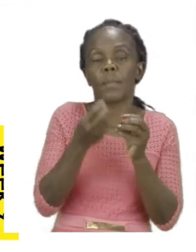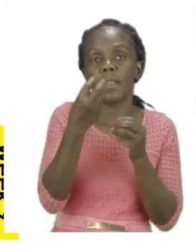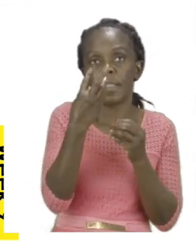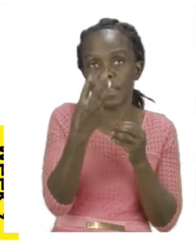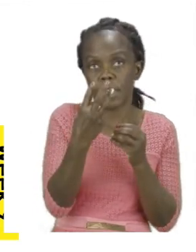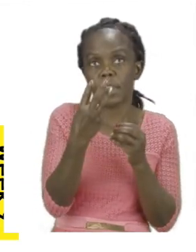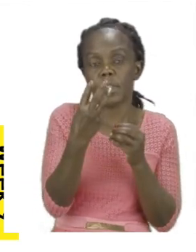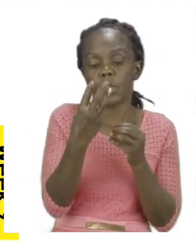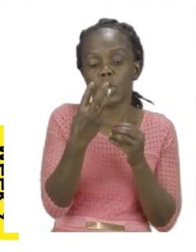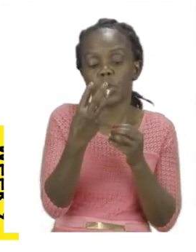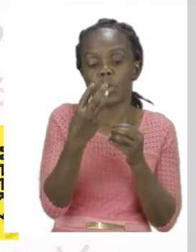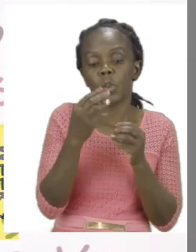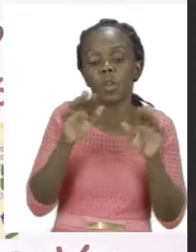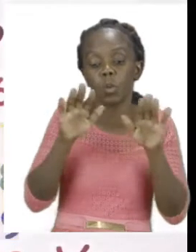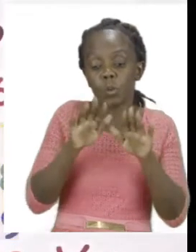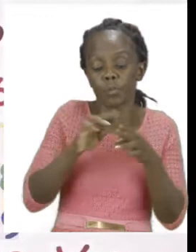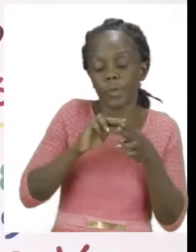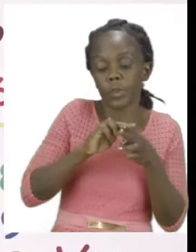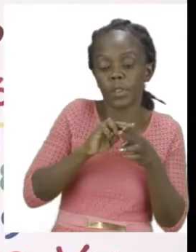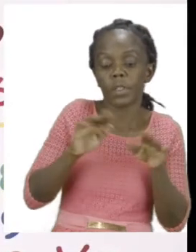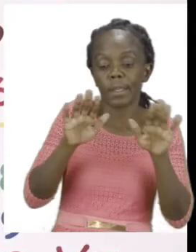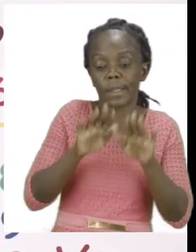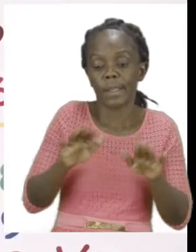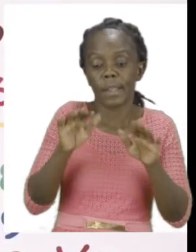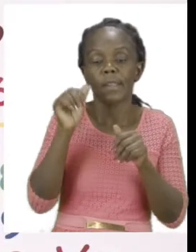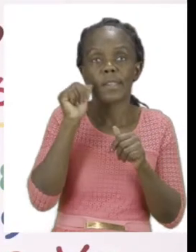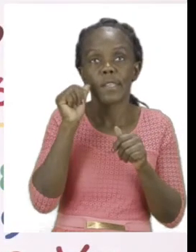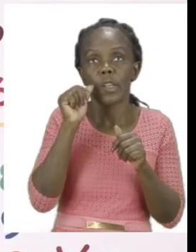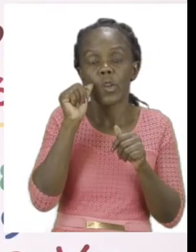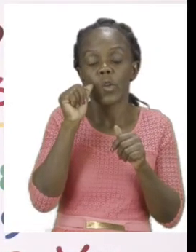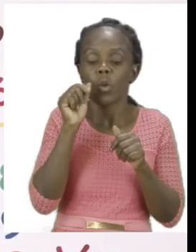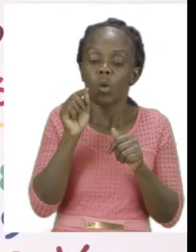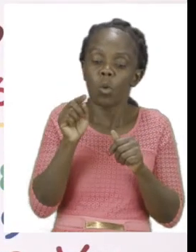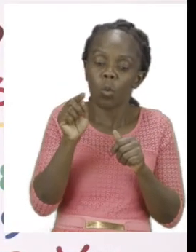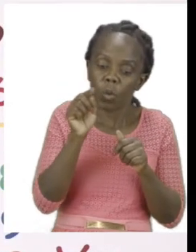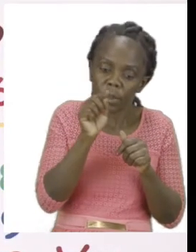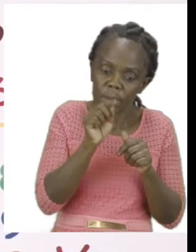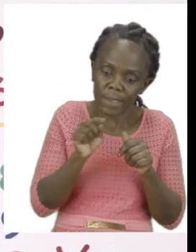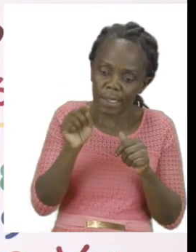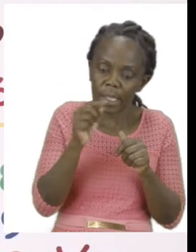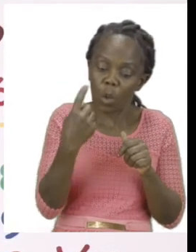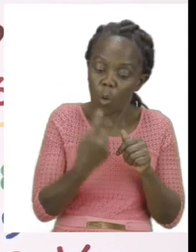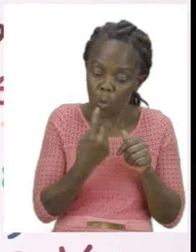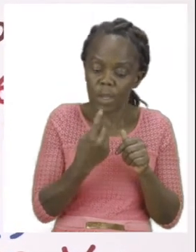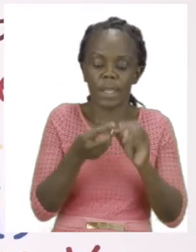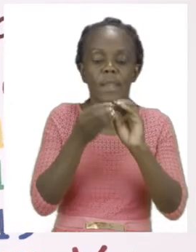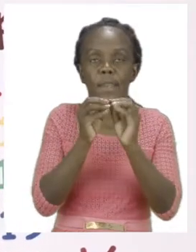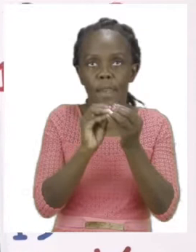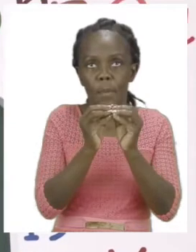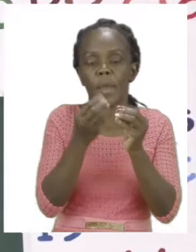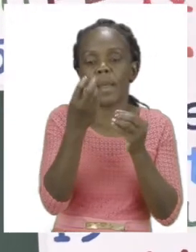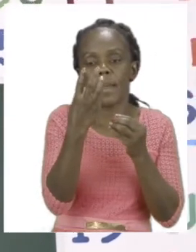color yellow. This is yellow. So we're going to use yellow to